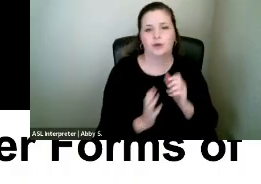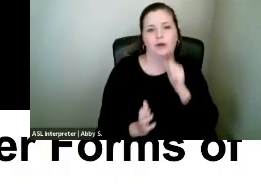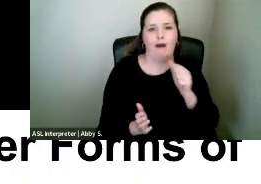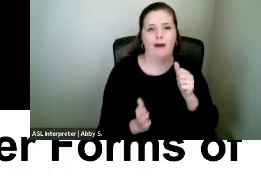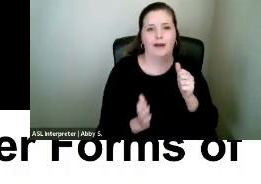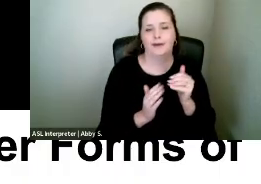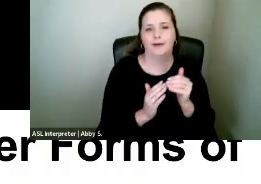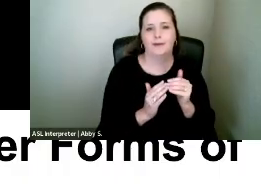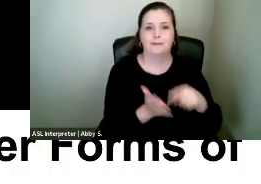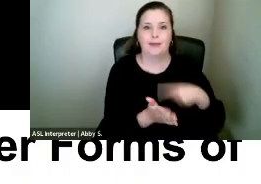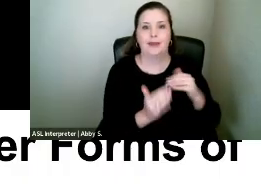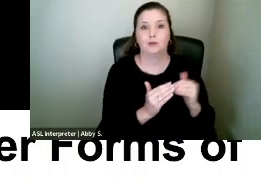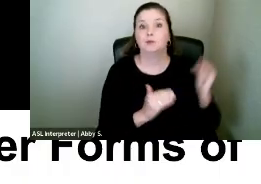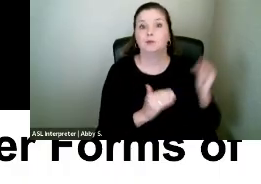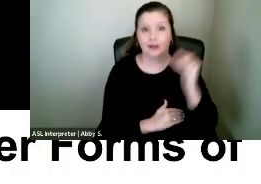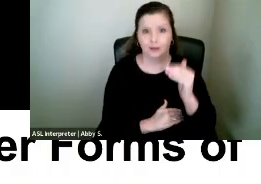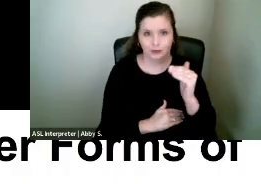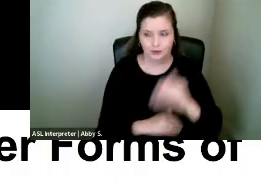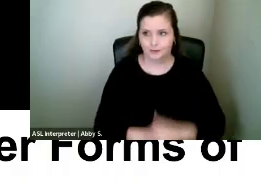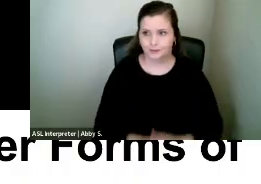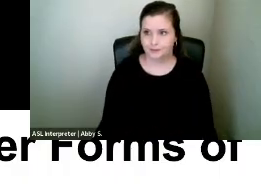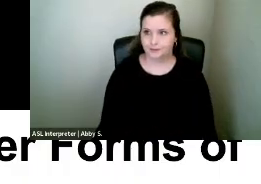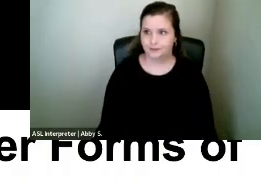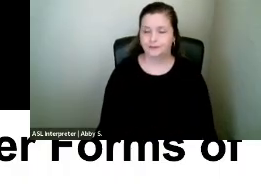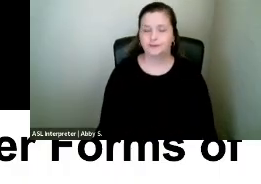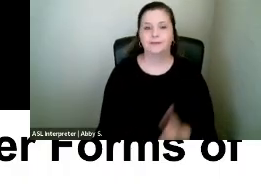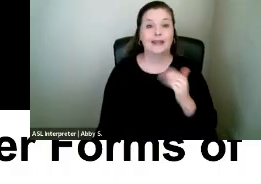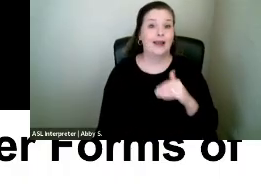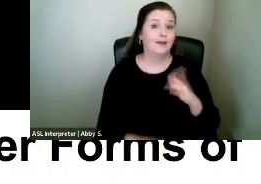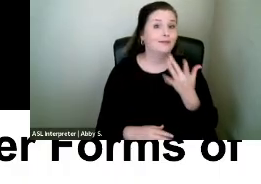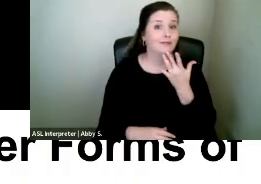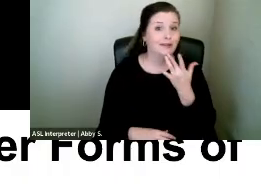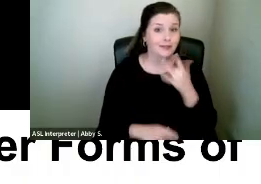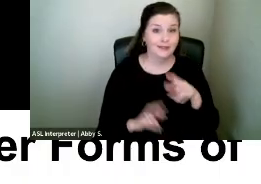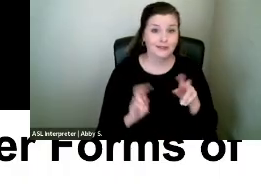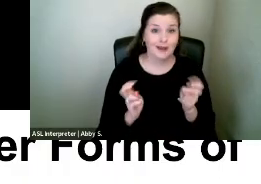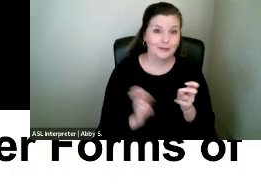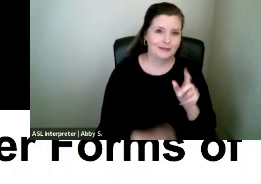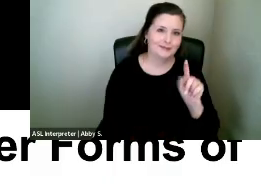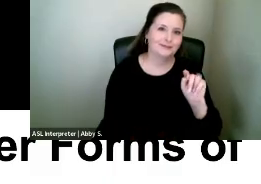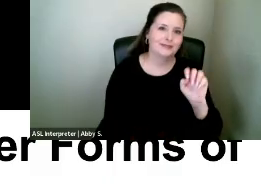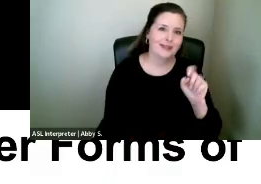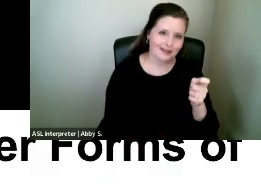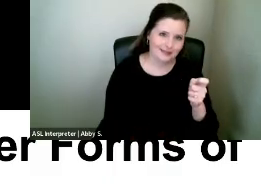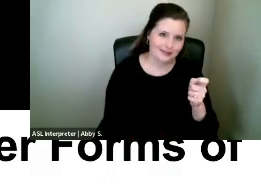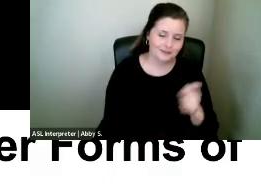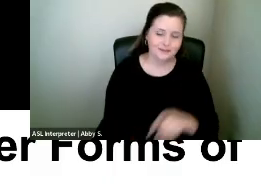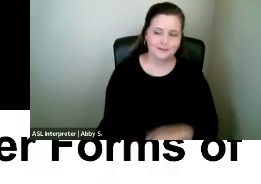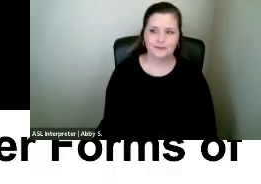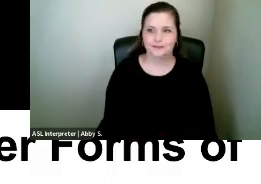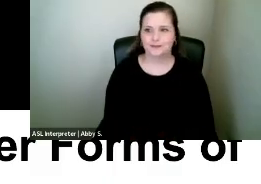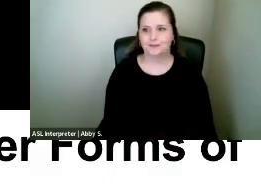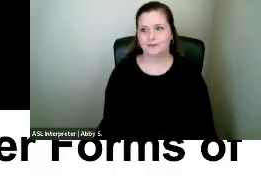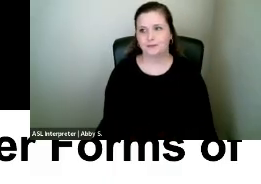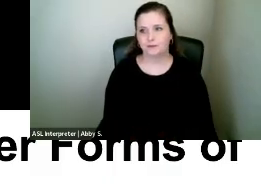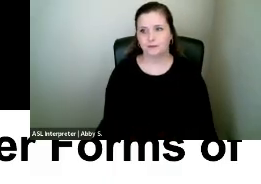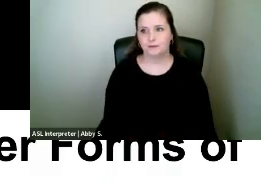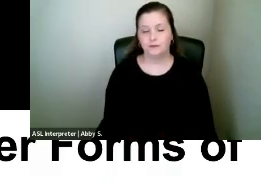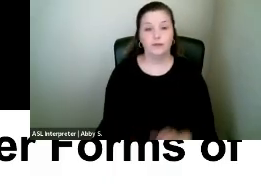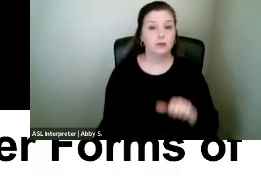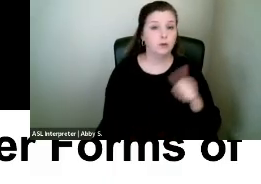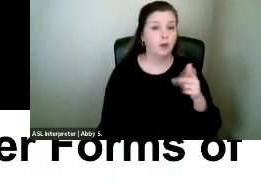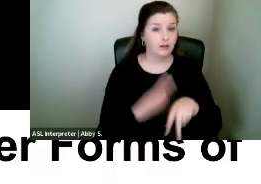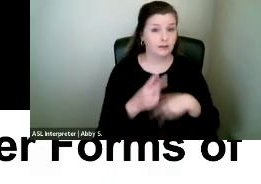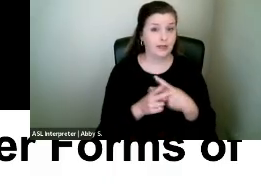So everybody's favorite topic, taxes. So other types of assistance can